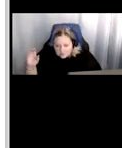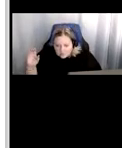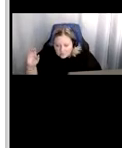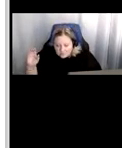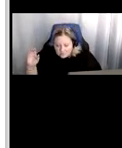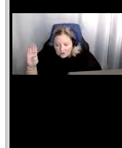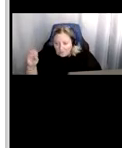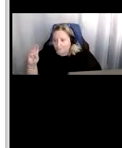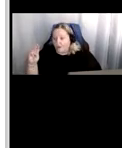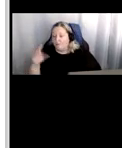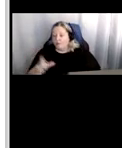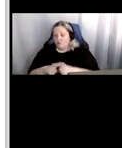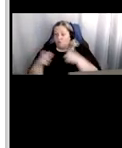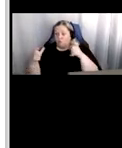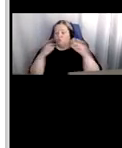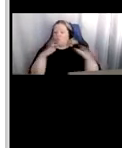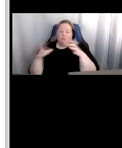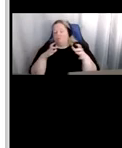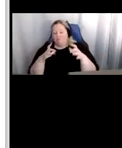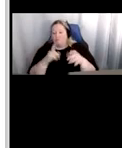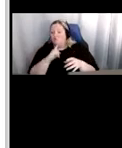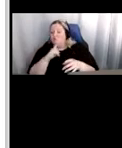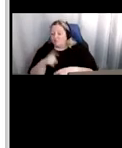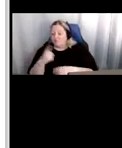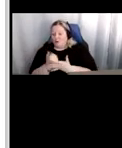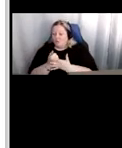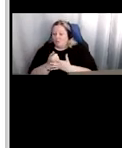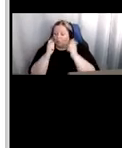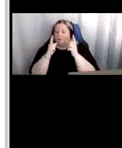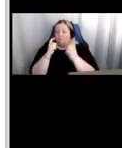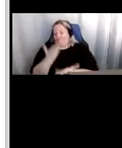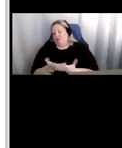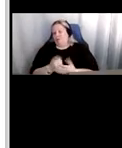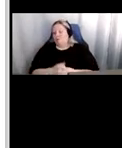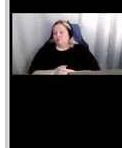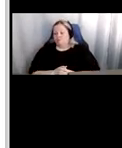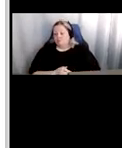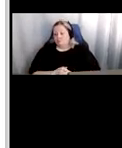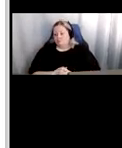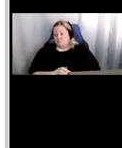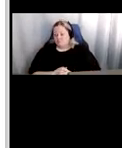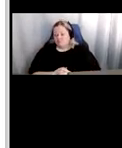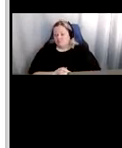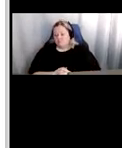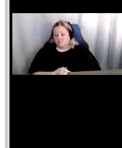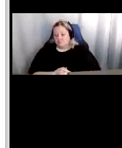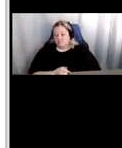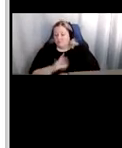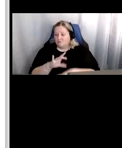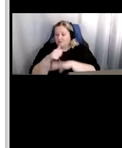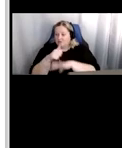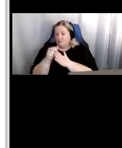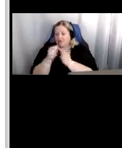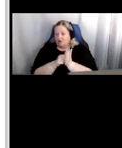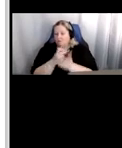bed shaker. So if you really need something to wake you up, there you go. So what you would do is you would have to set up an account, and then you could check